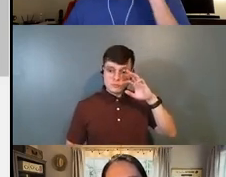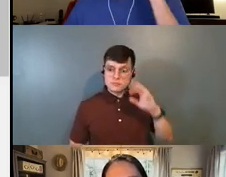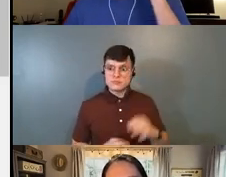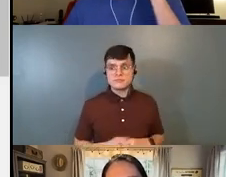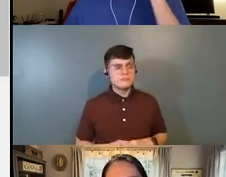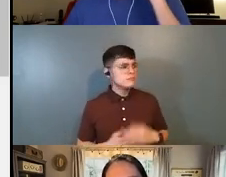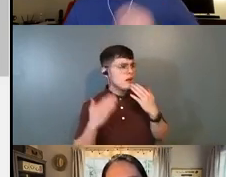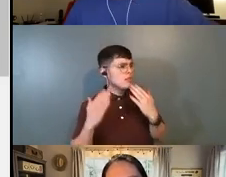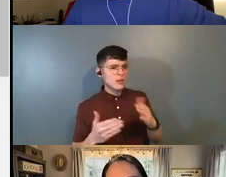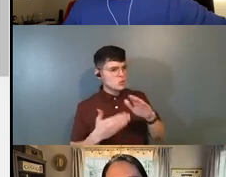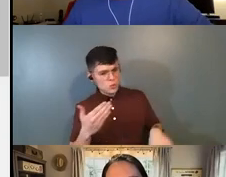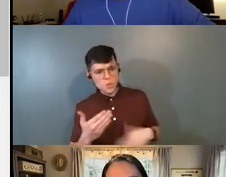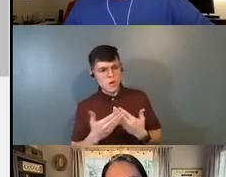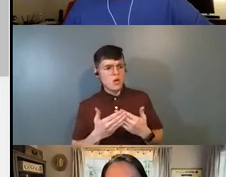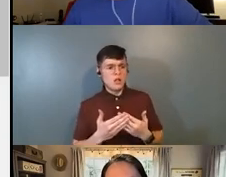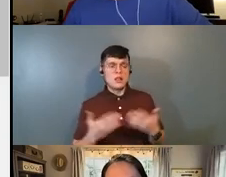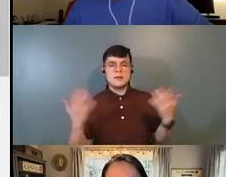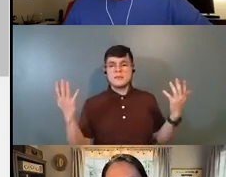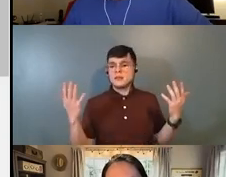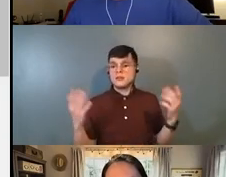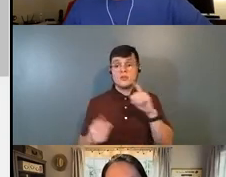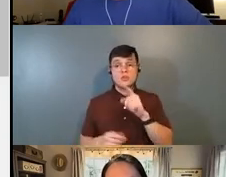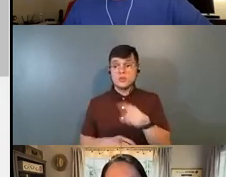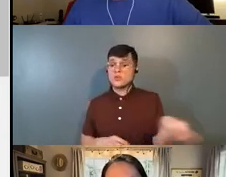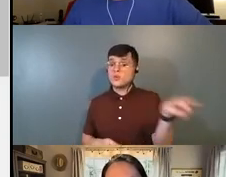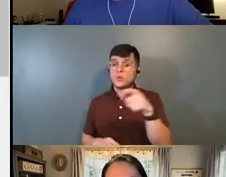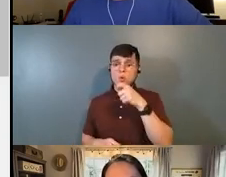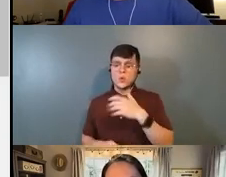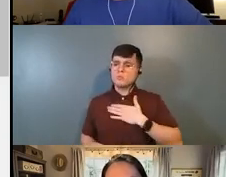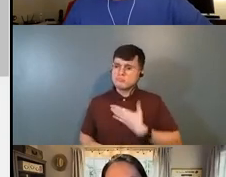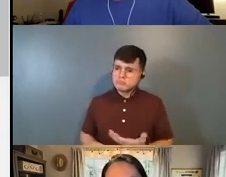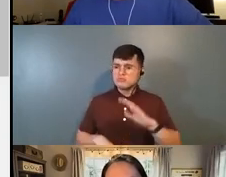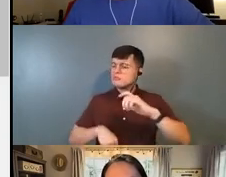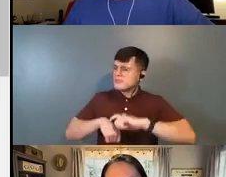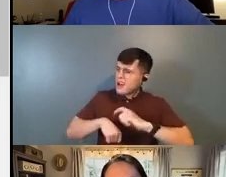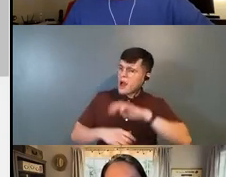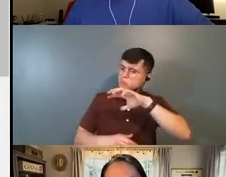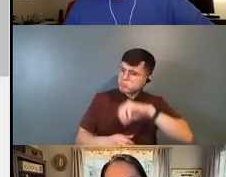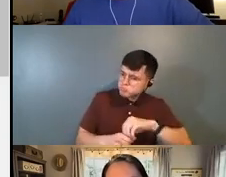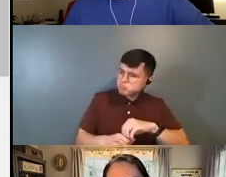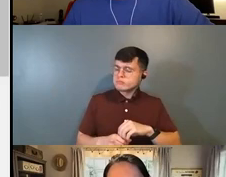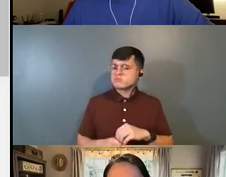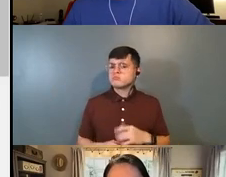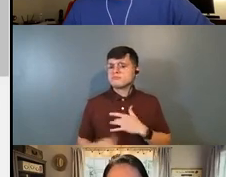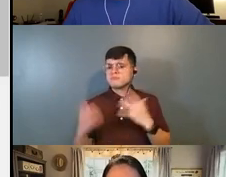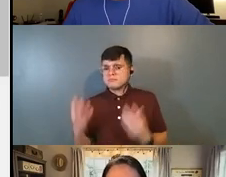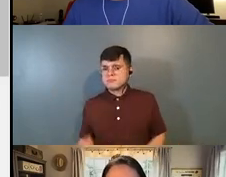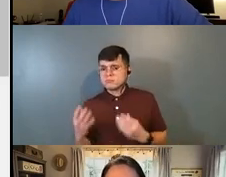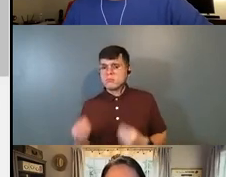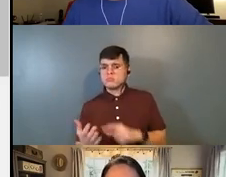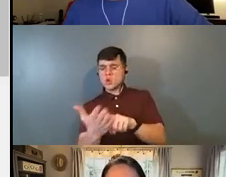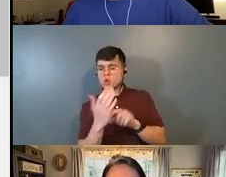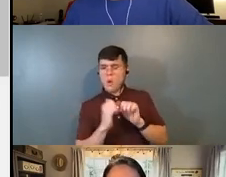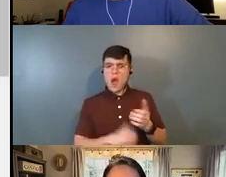Oh, thank you all. I mean, you're the ones being generous with your time and kind of showing ways to